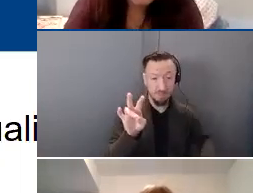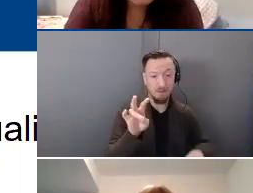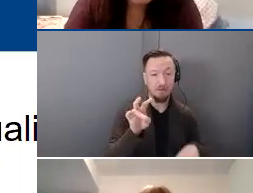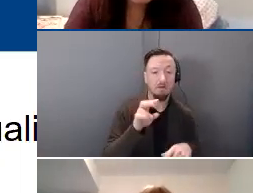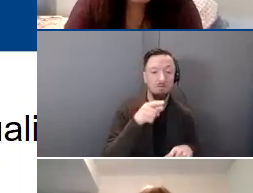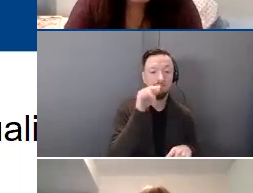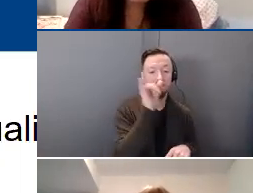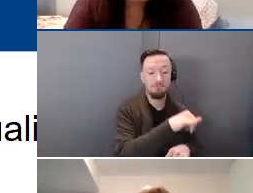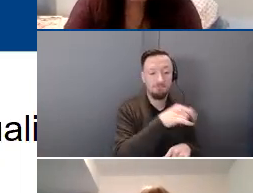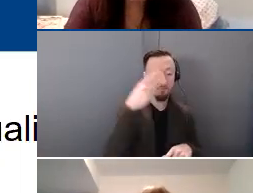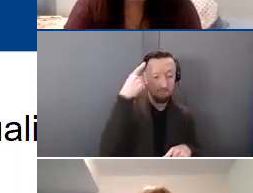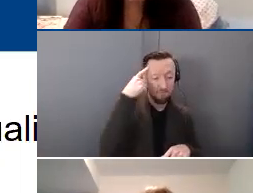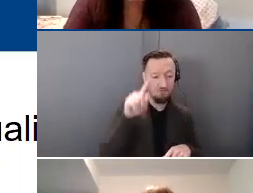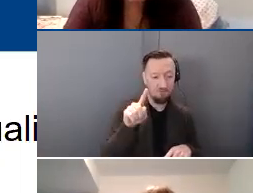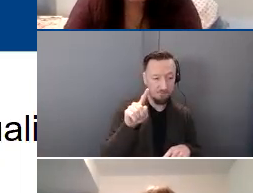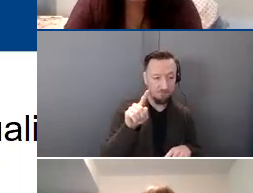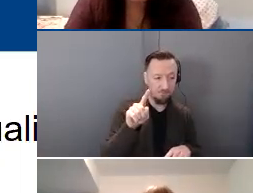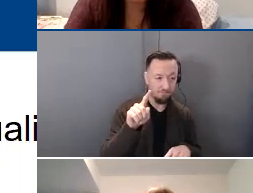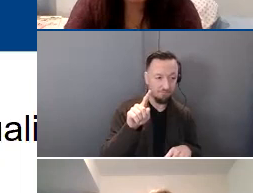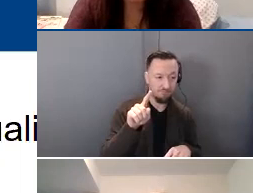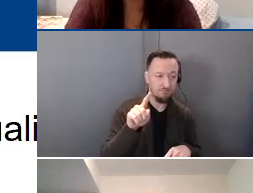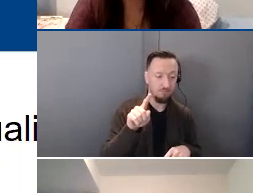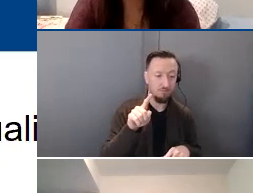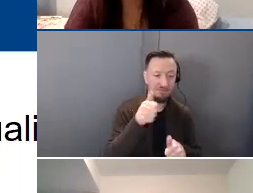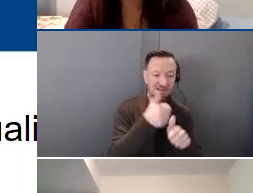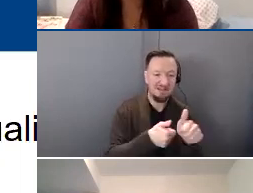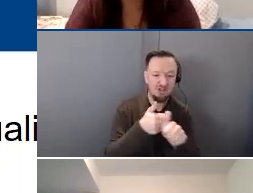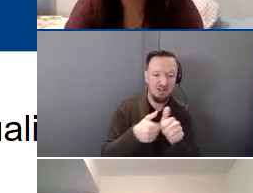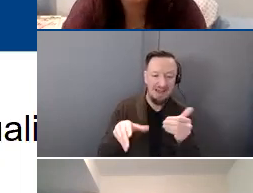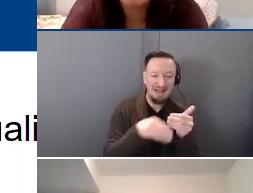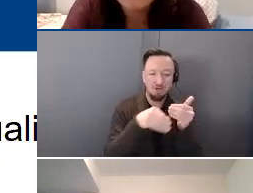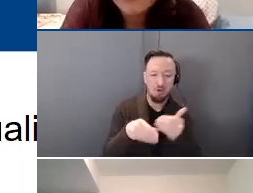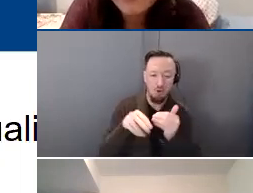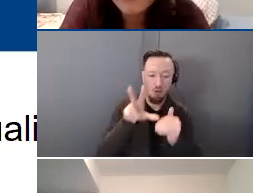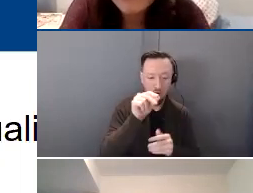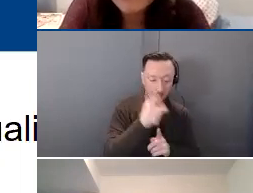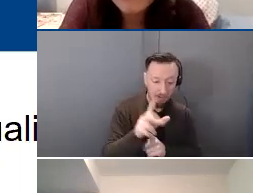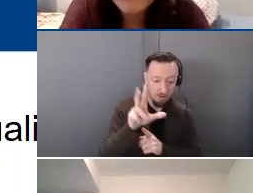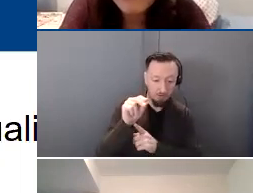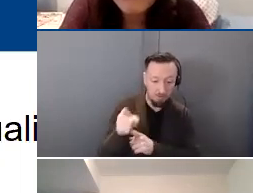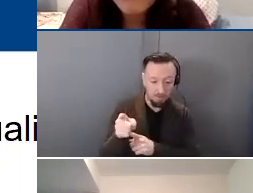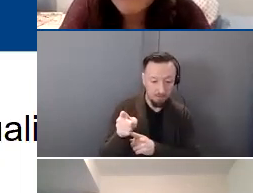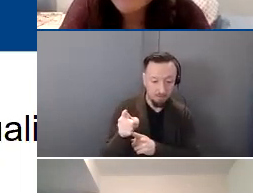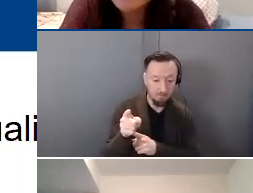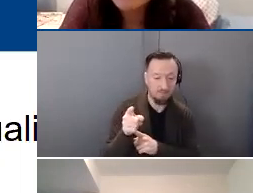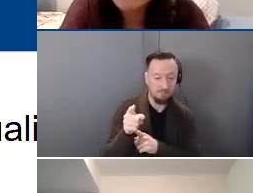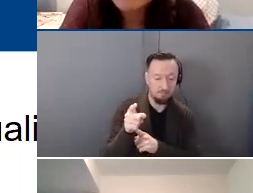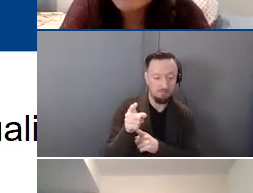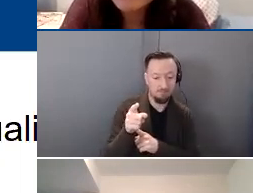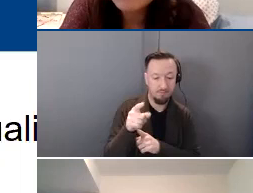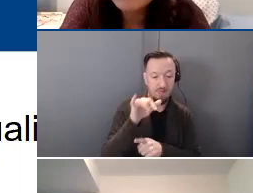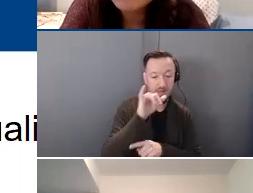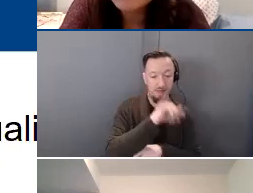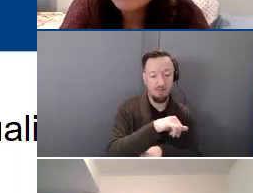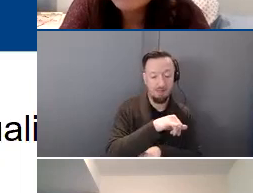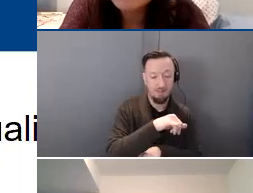is for when a provider is doing each additional 30 minutes with a patient. And so it's used in